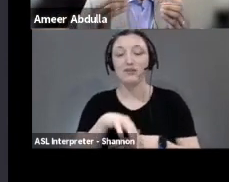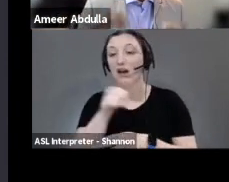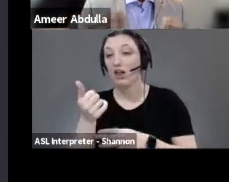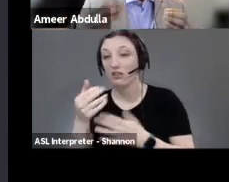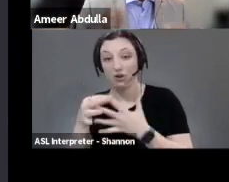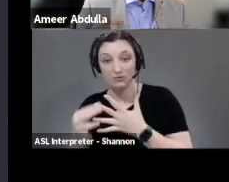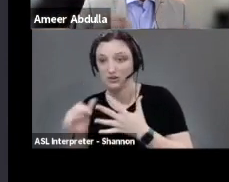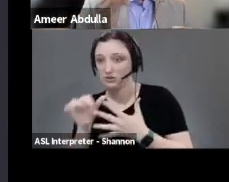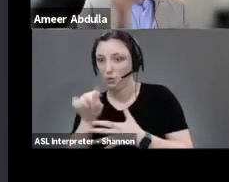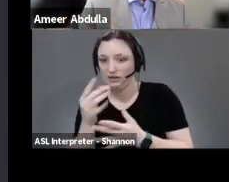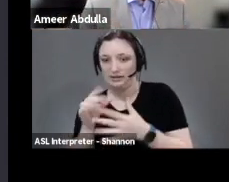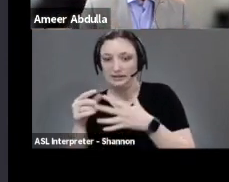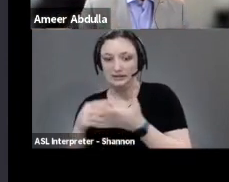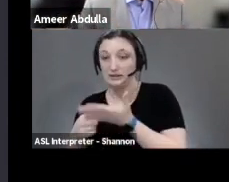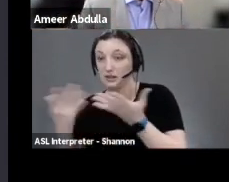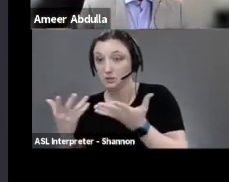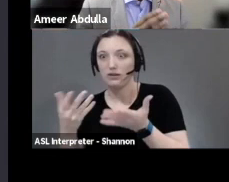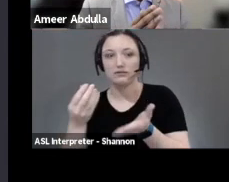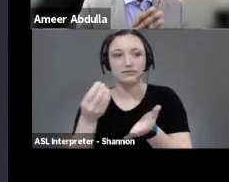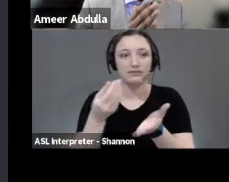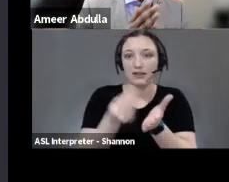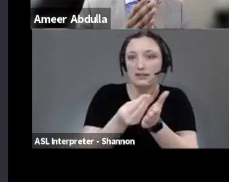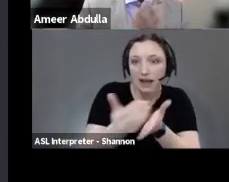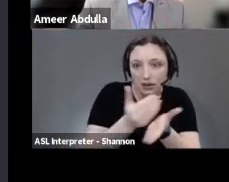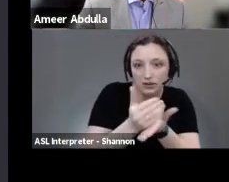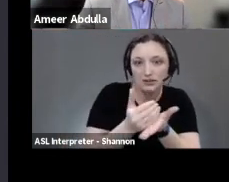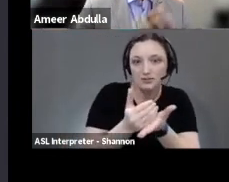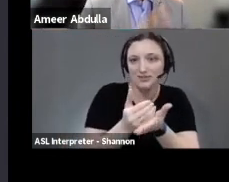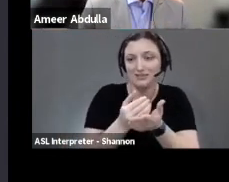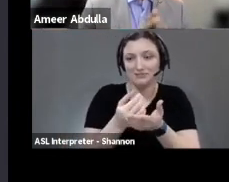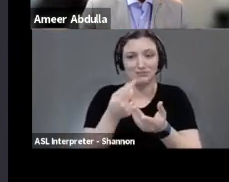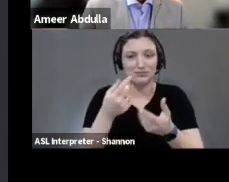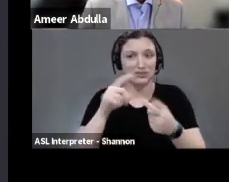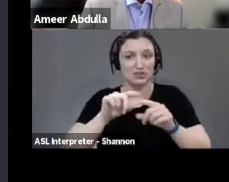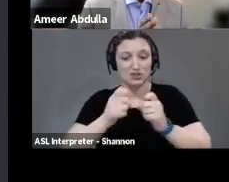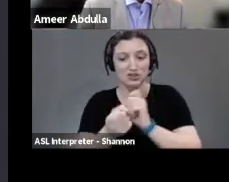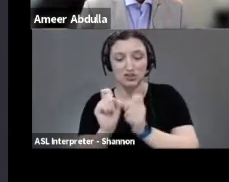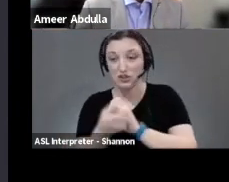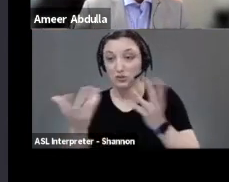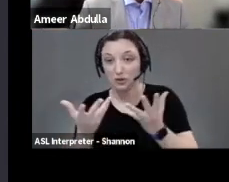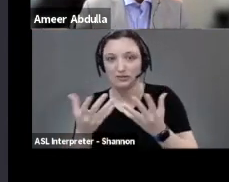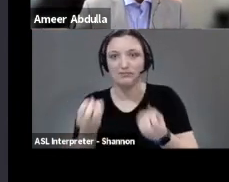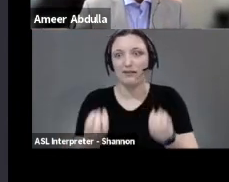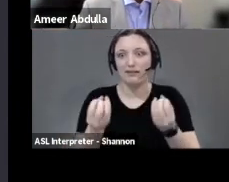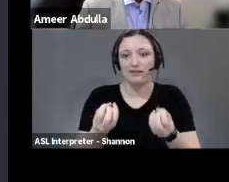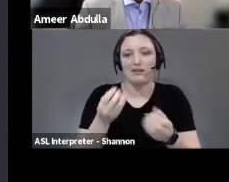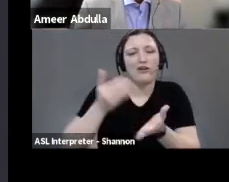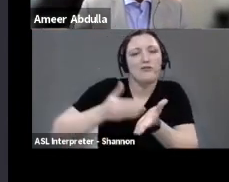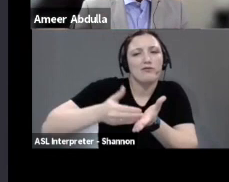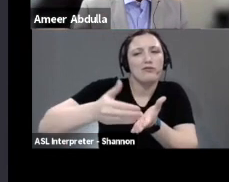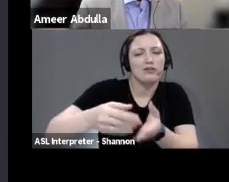and we're only changing the frequency. And so it's critical to get in the habit of paying yourself.